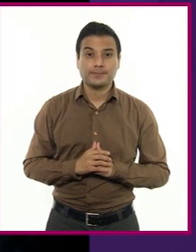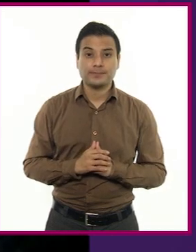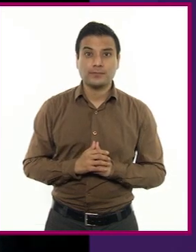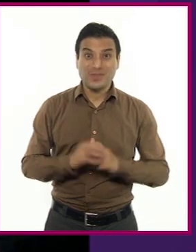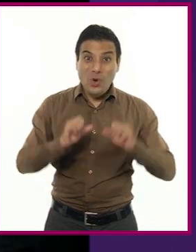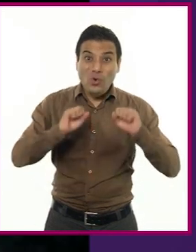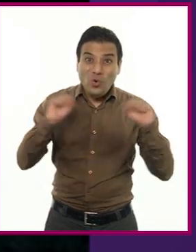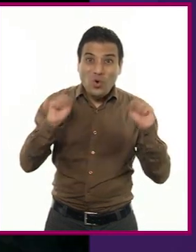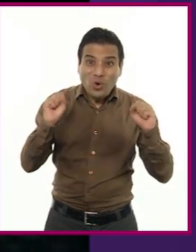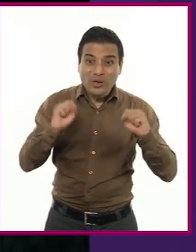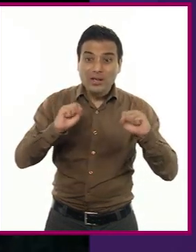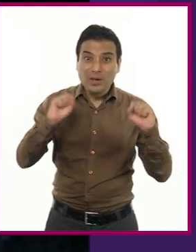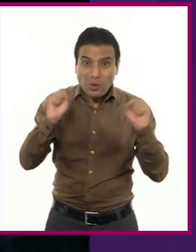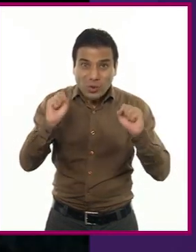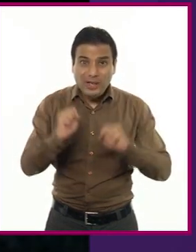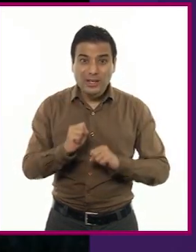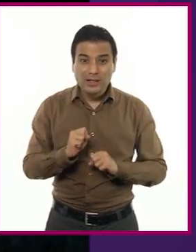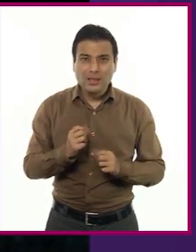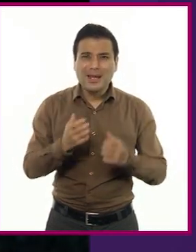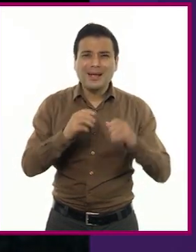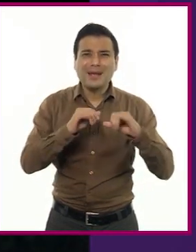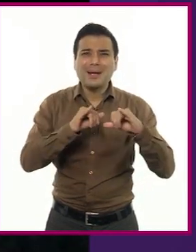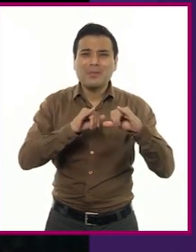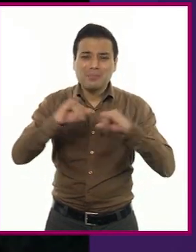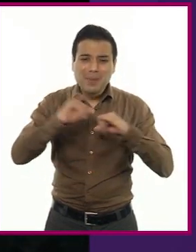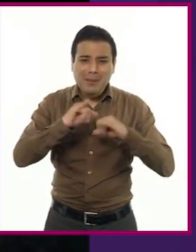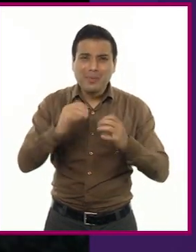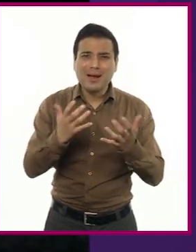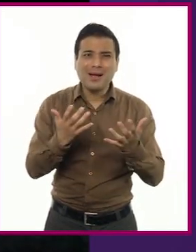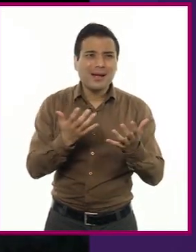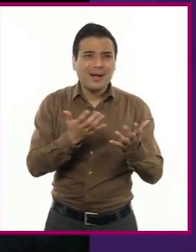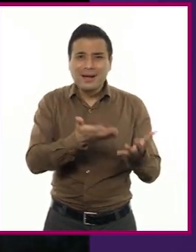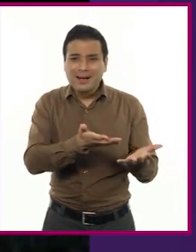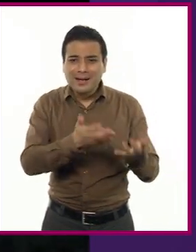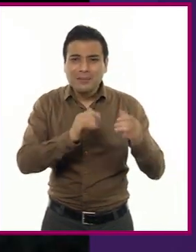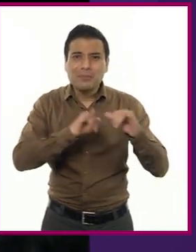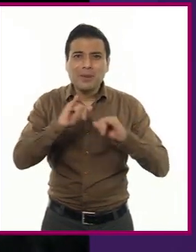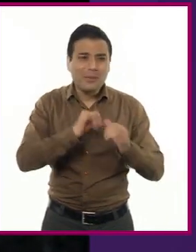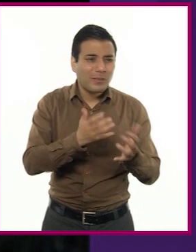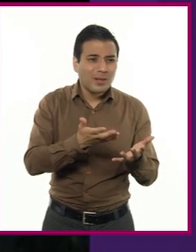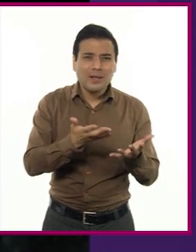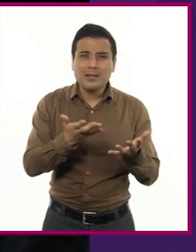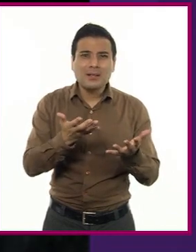Run! Run! The mob! The mob!